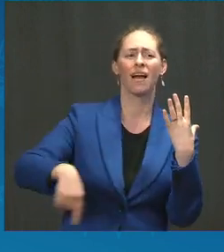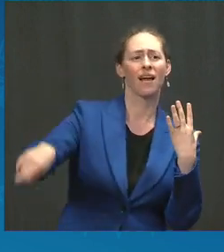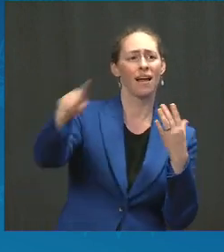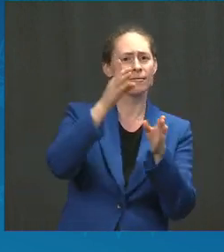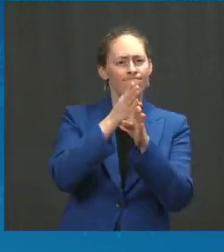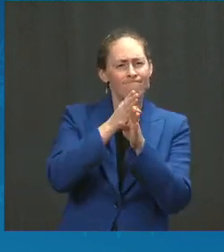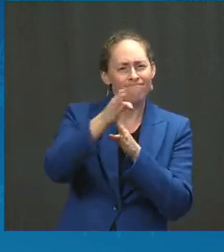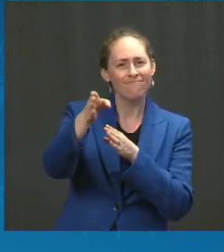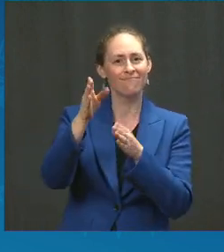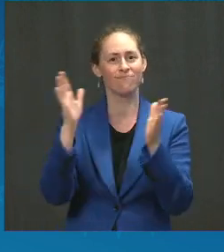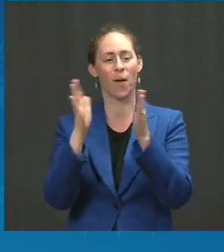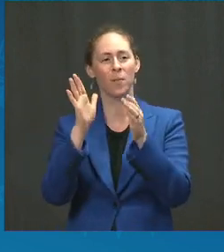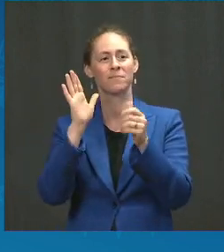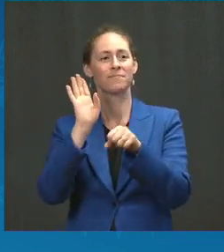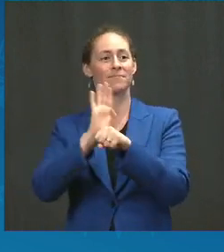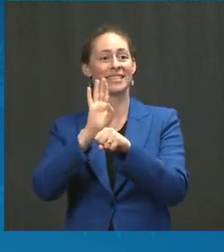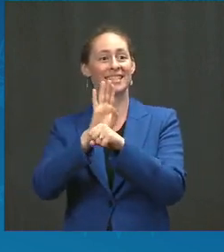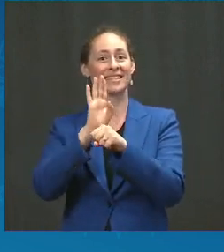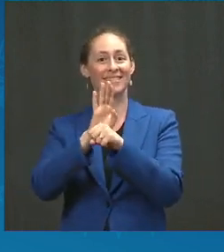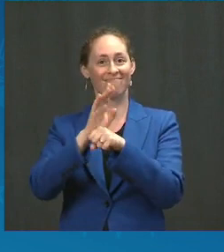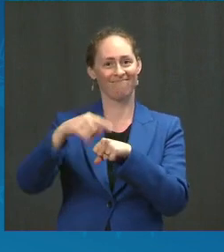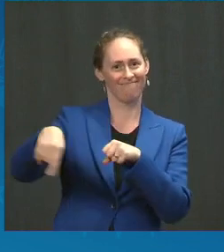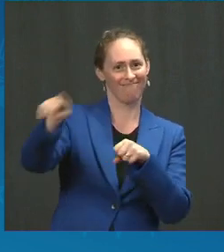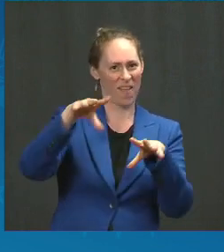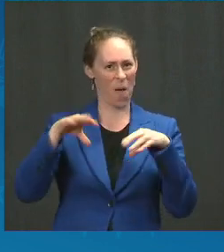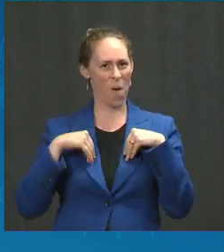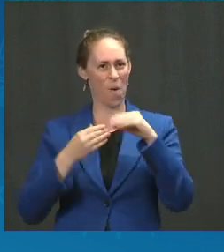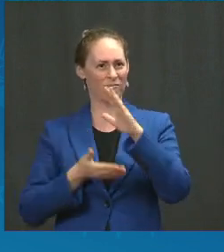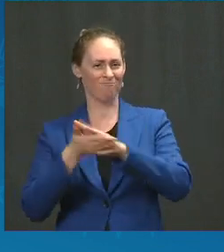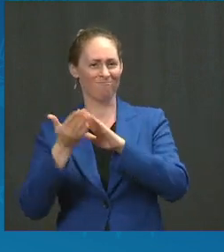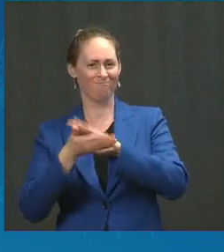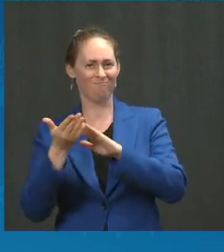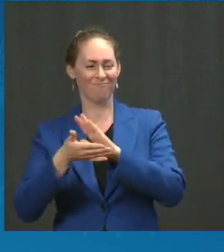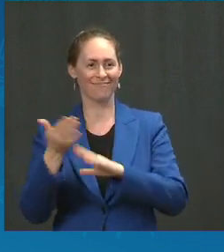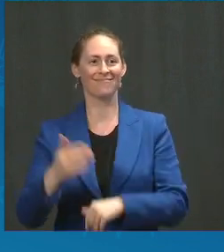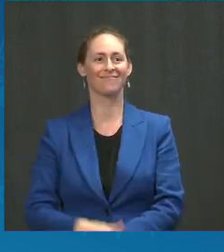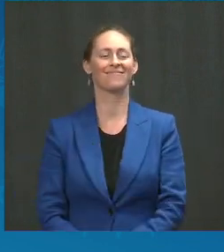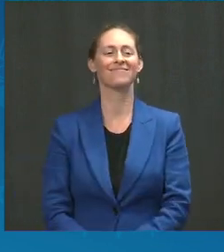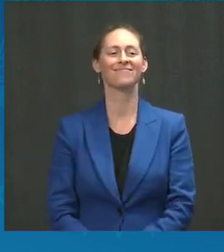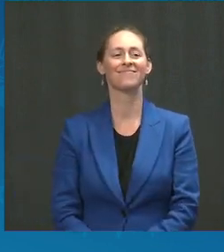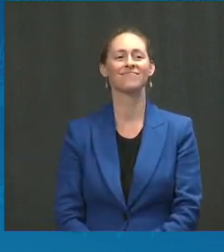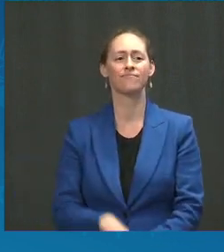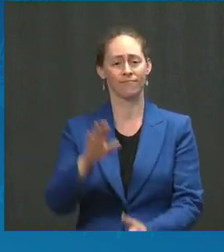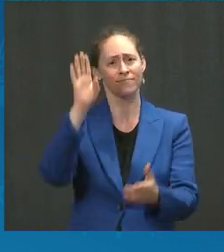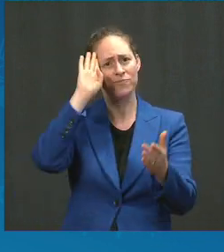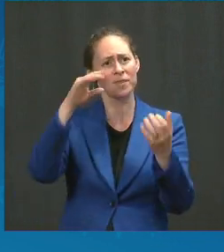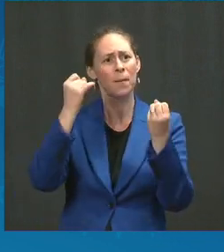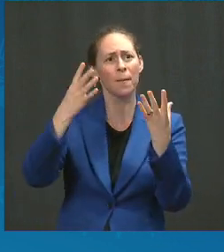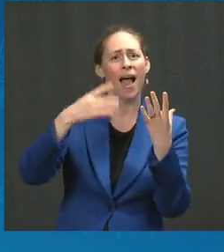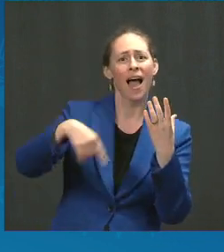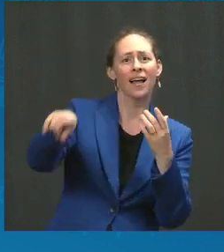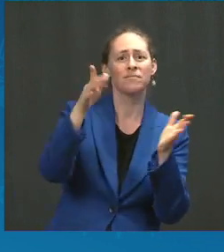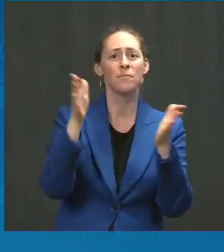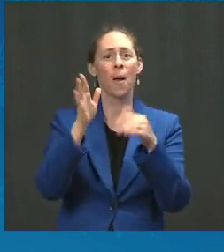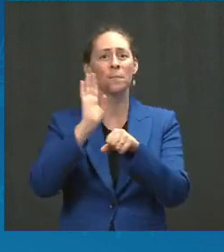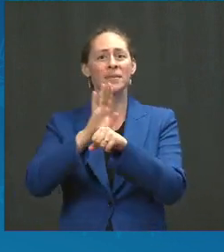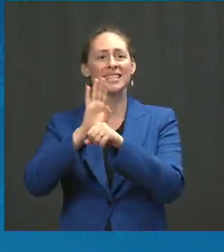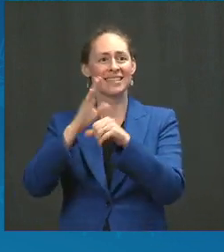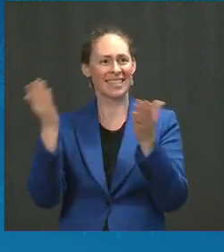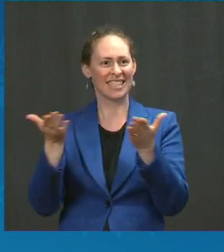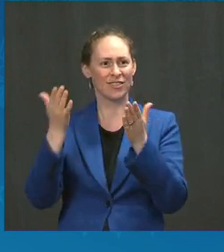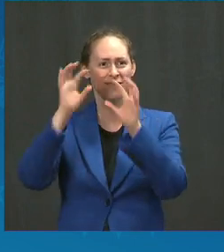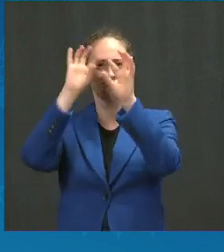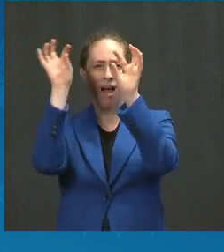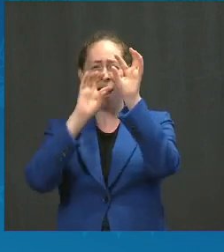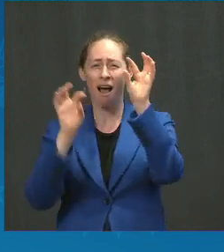this virtual wall you see, there's an amazing set of small business owners and small business leaders, too many of them to name one by